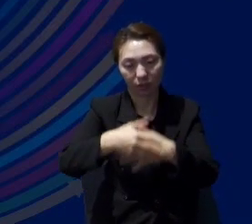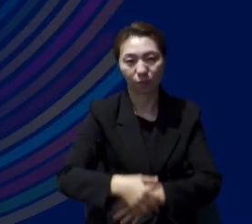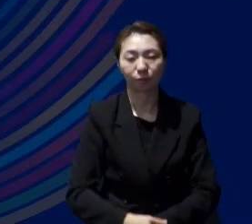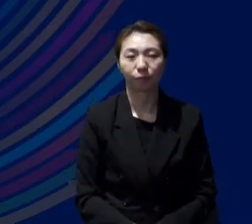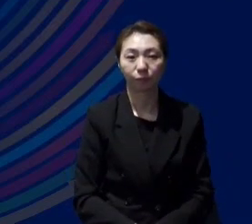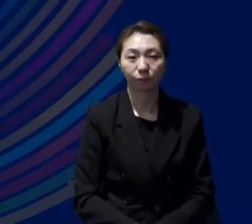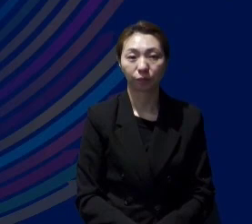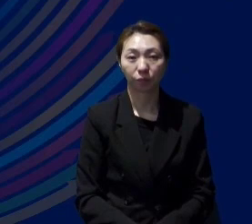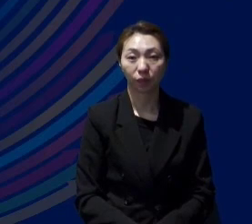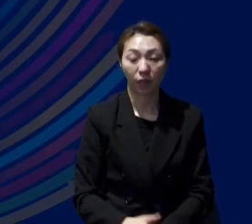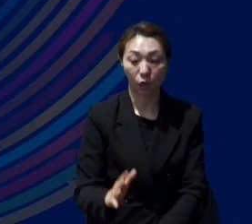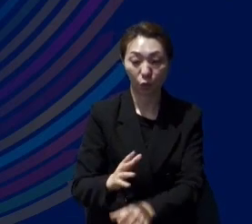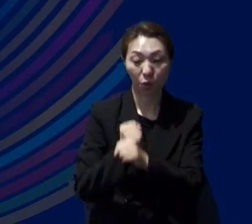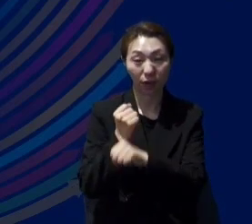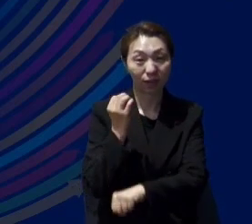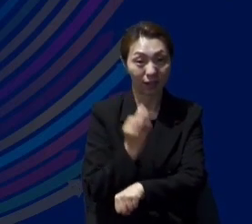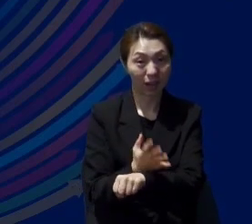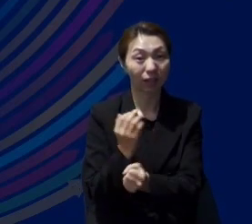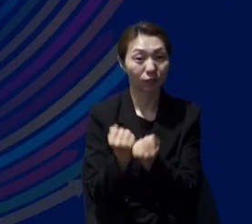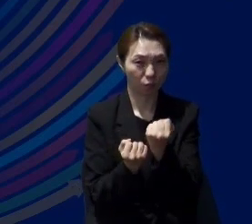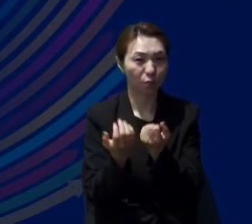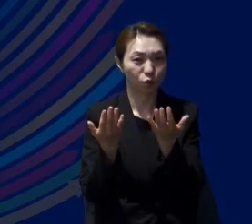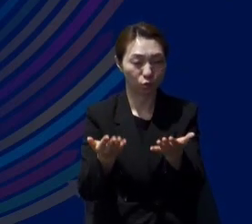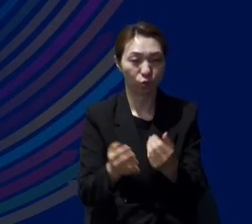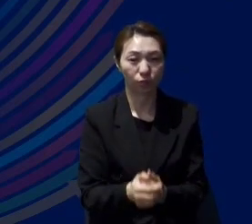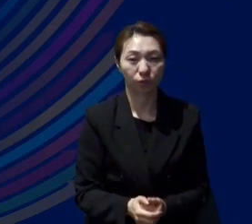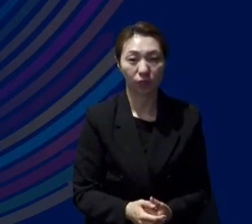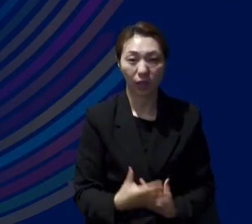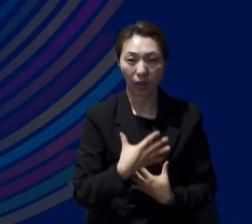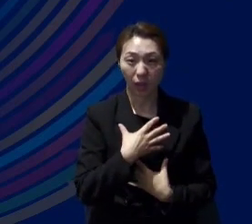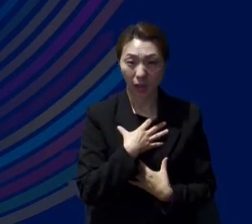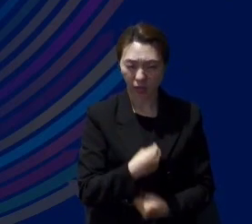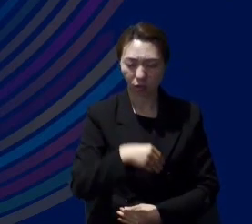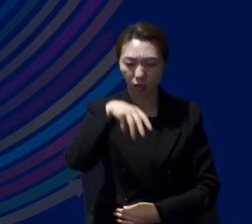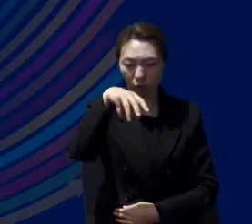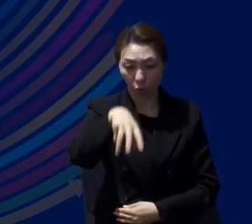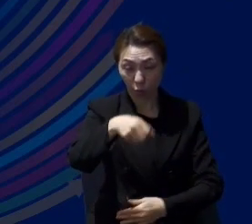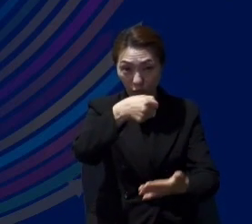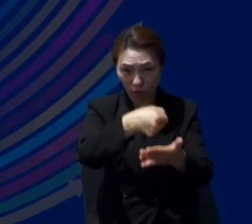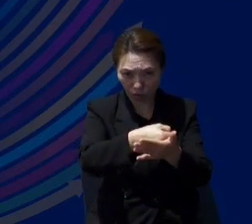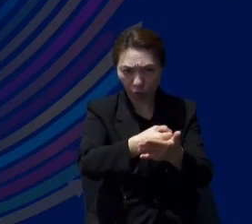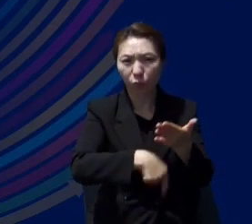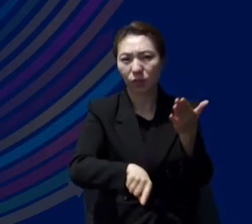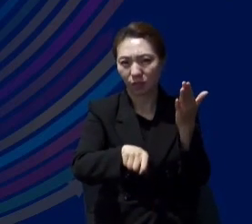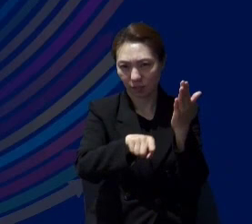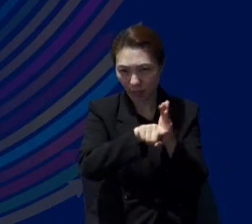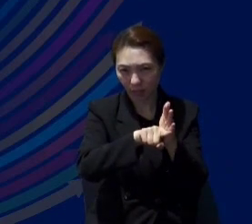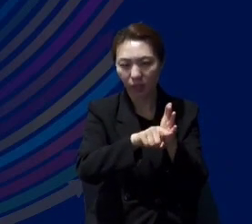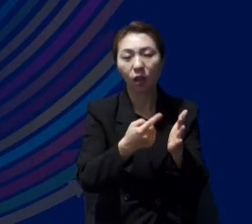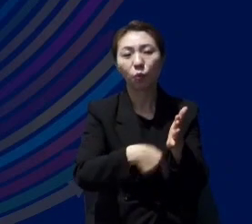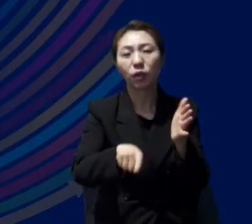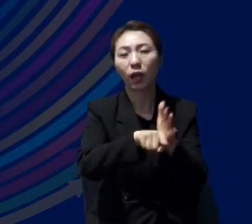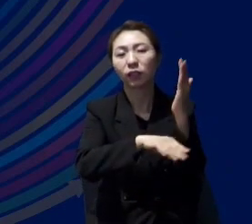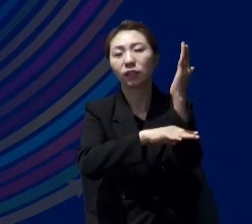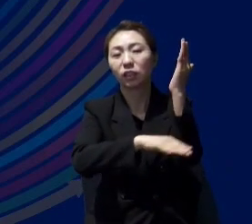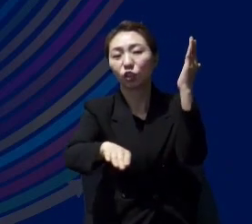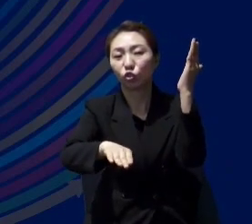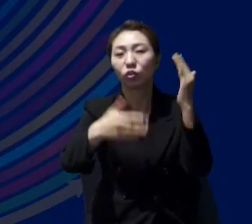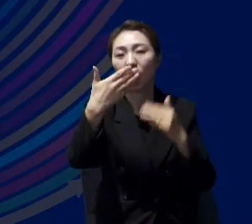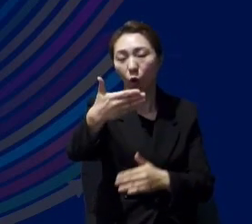in a safe zone or not. 8 of them can be directly measured, but 1 of them, there are proxy